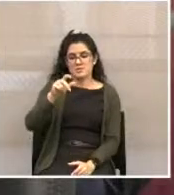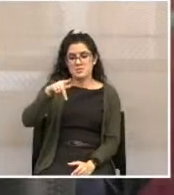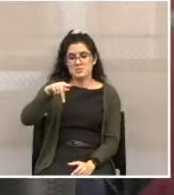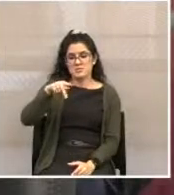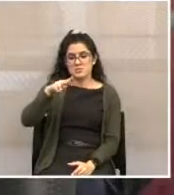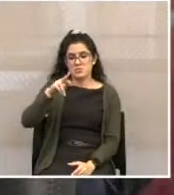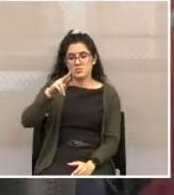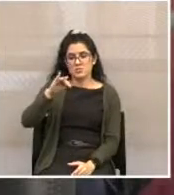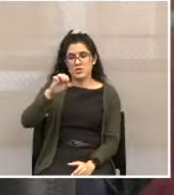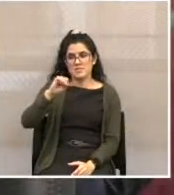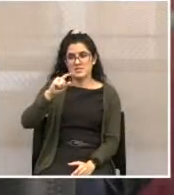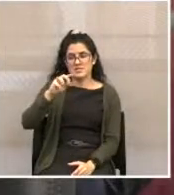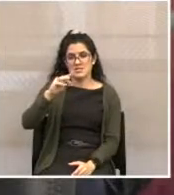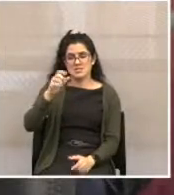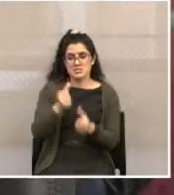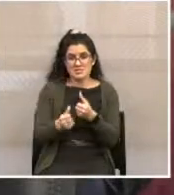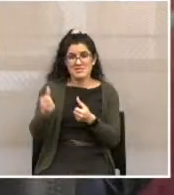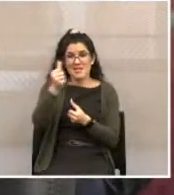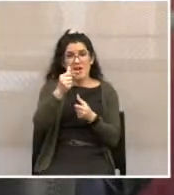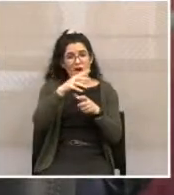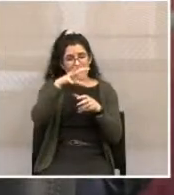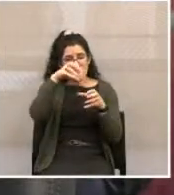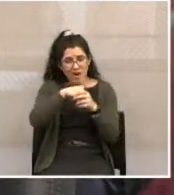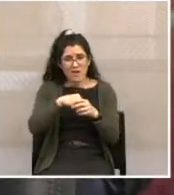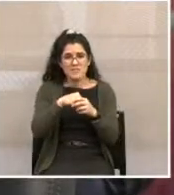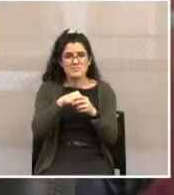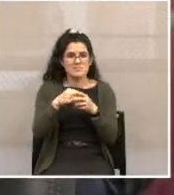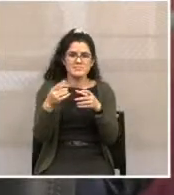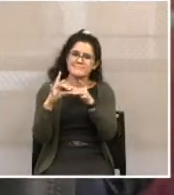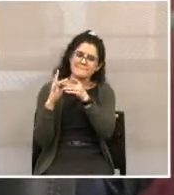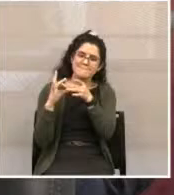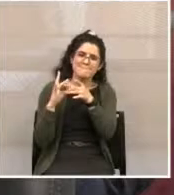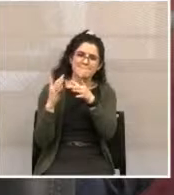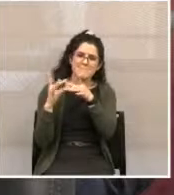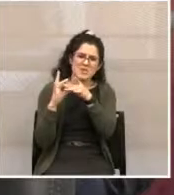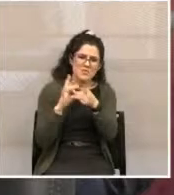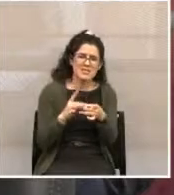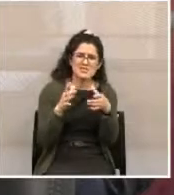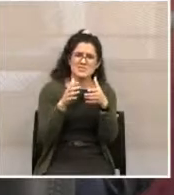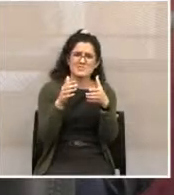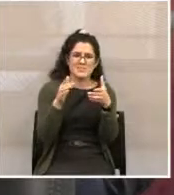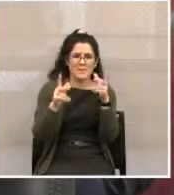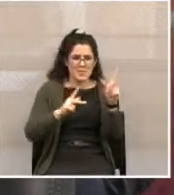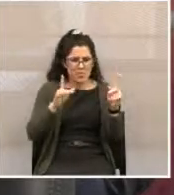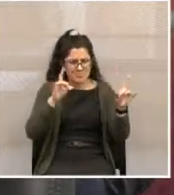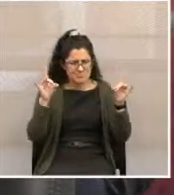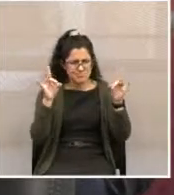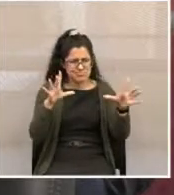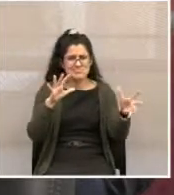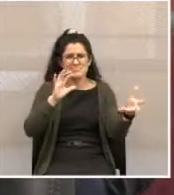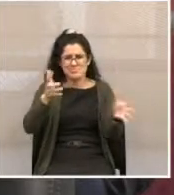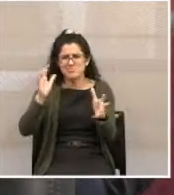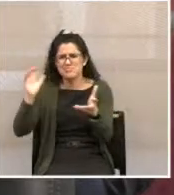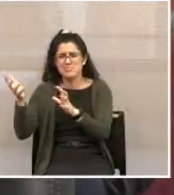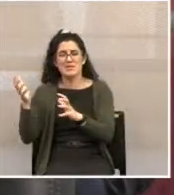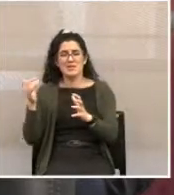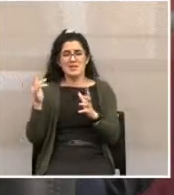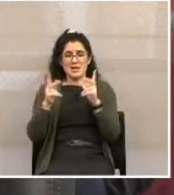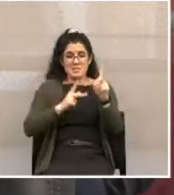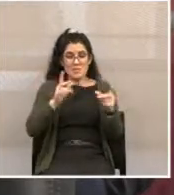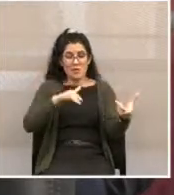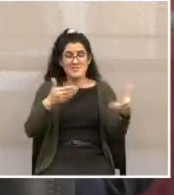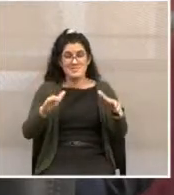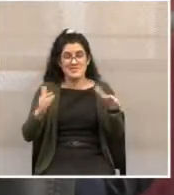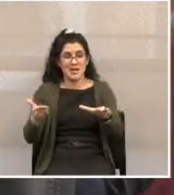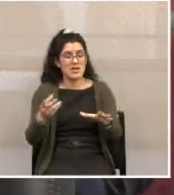speech is emboldened, it oftentimes leads to violence and people losing their lives. And really want to thank